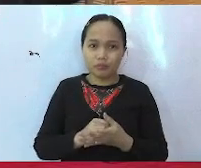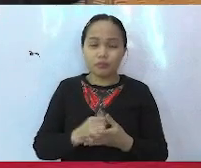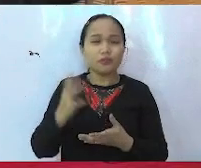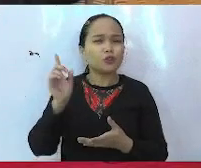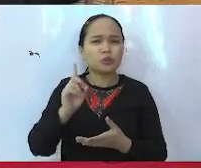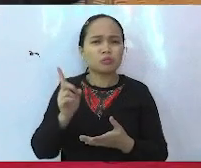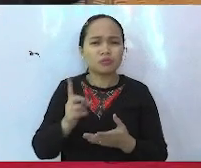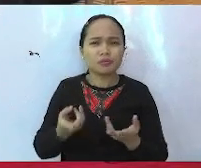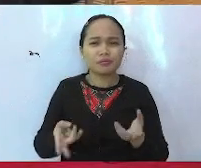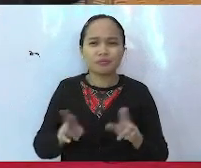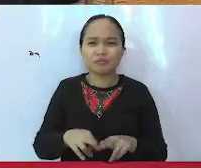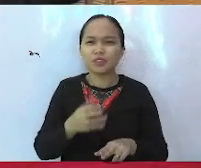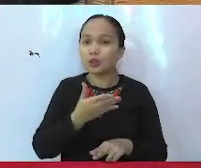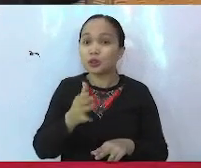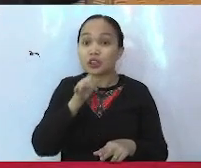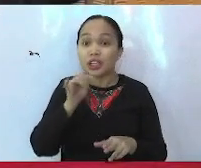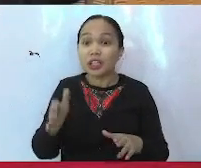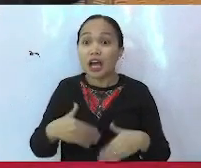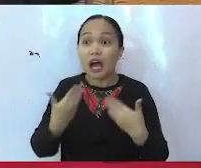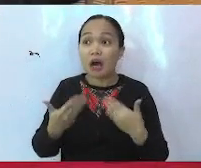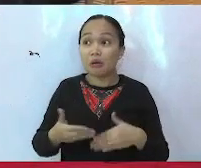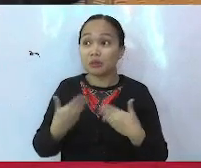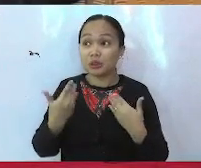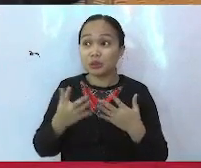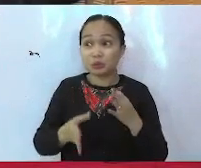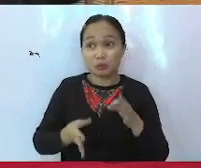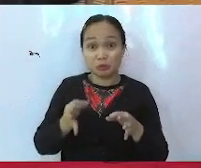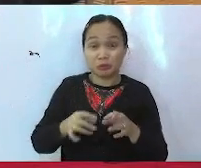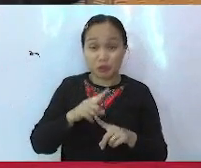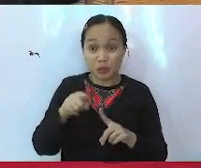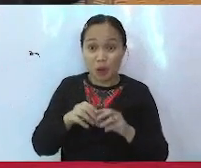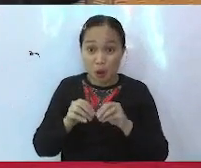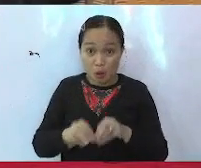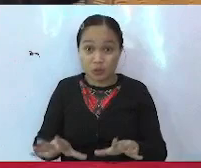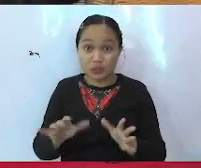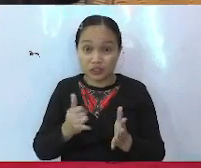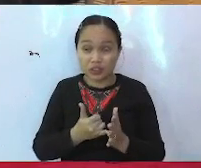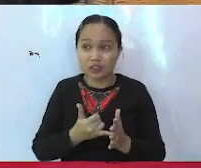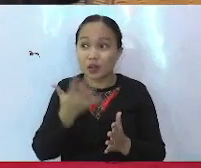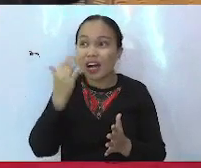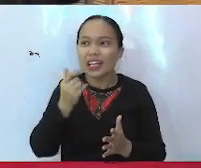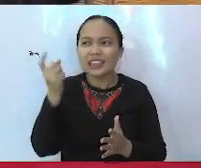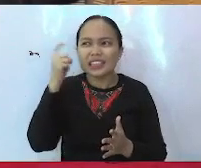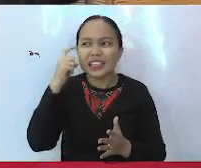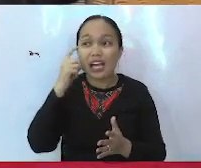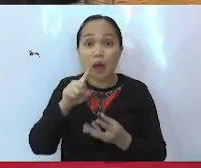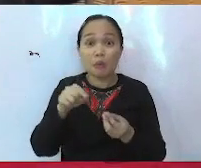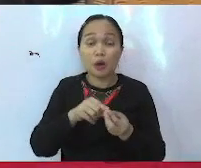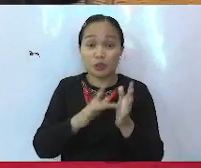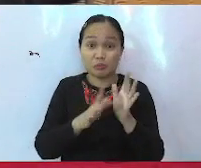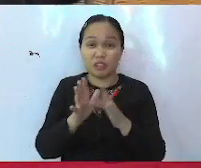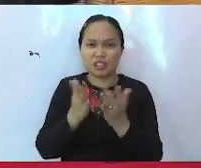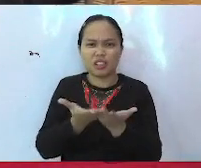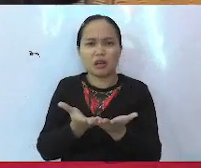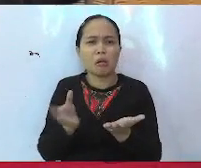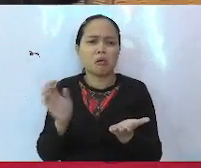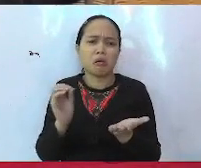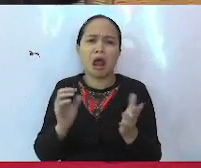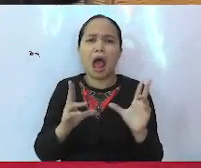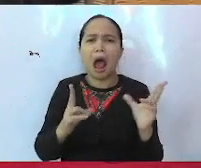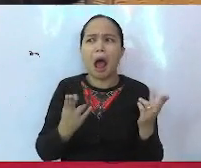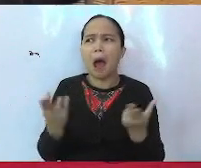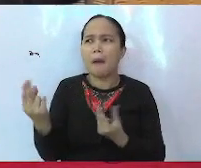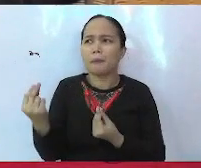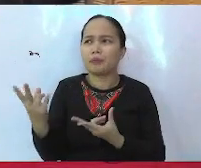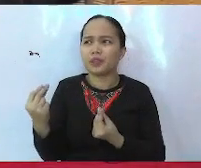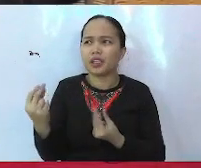We talked before. You're not happy with yours anymore. Yeah, because this one doesn't. They thought that this one doesn't have an update.